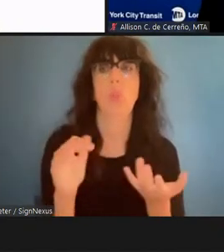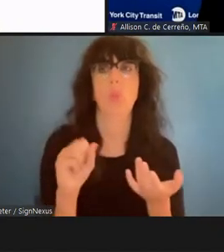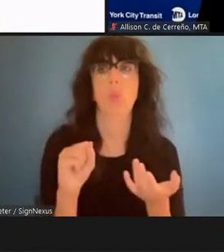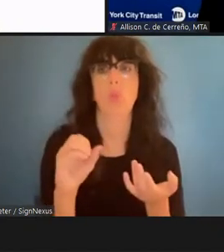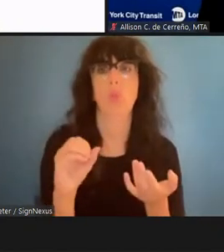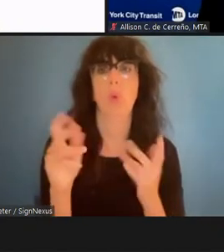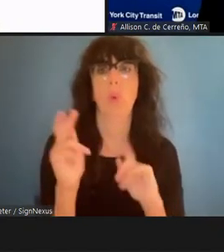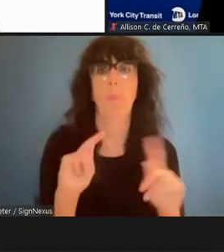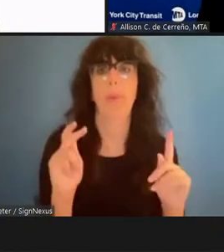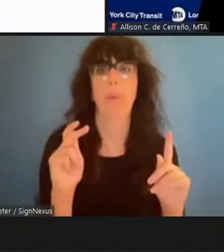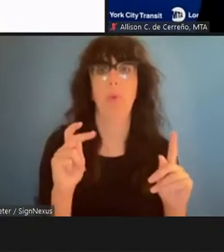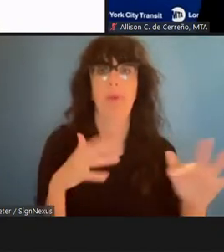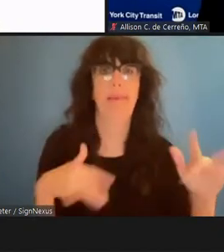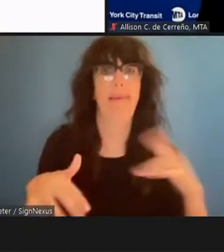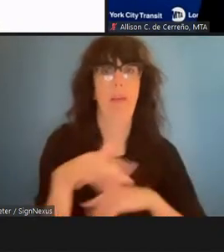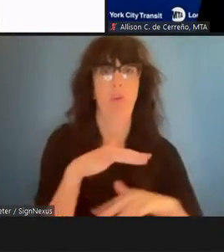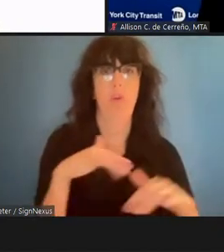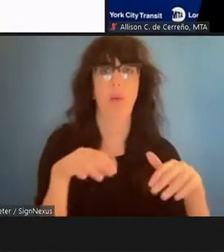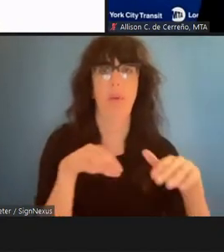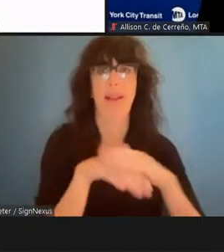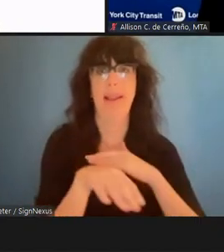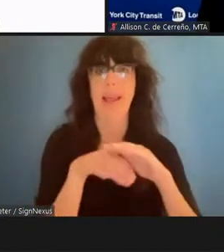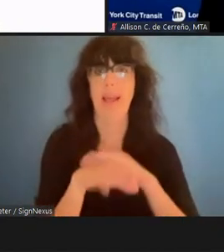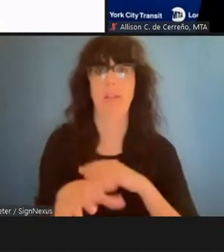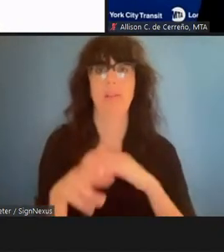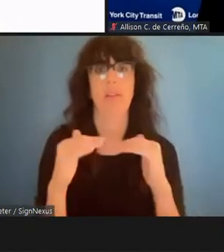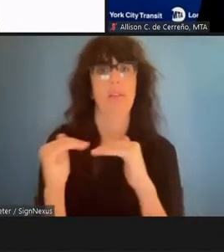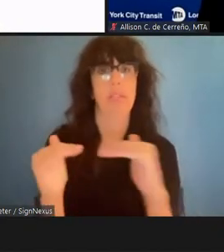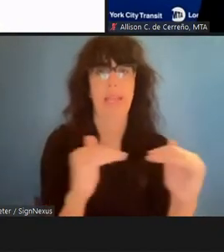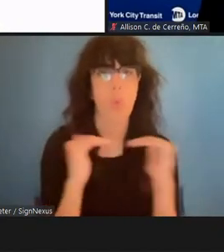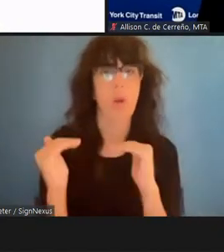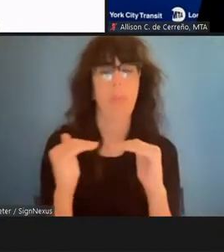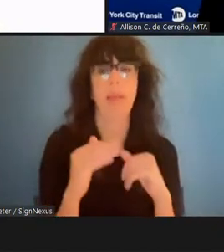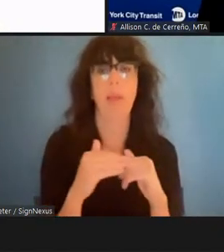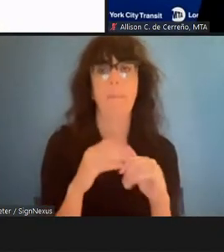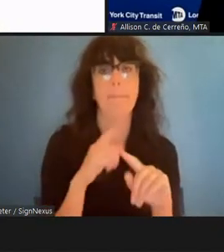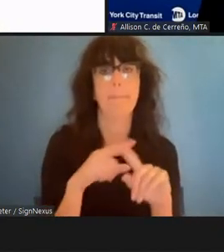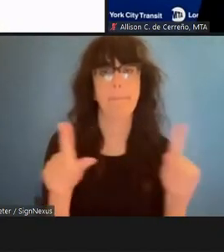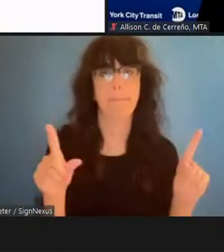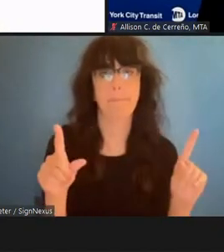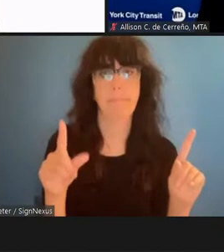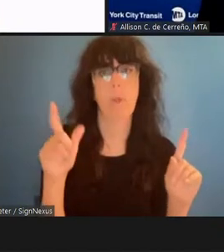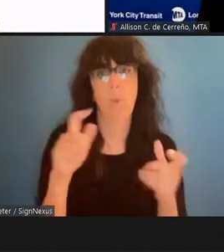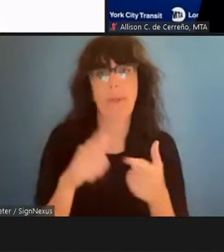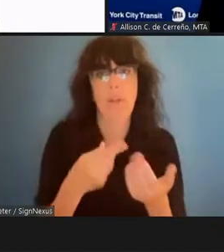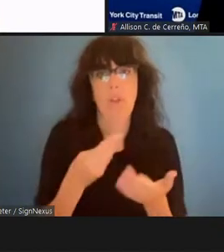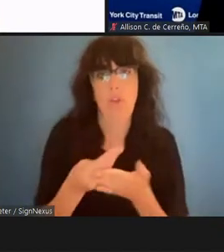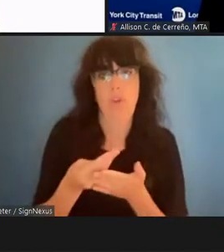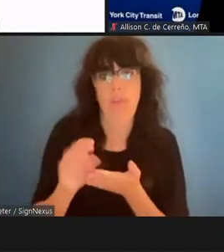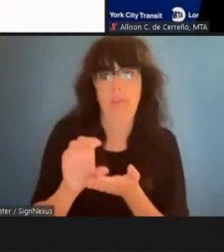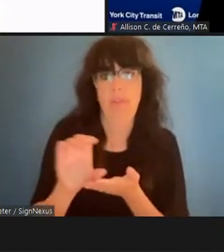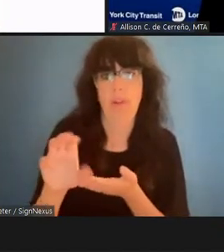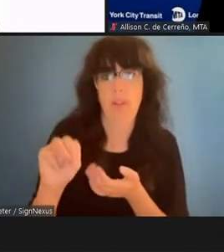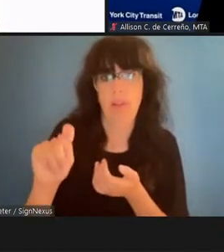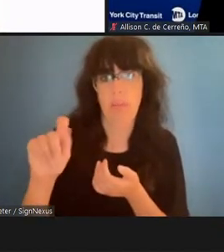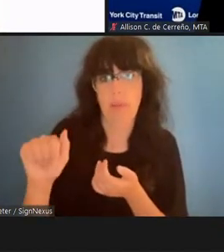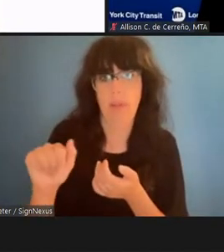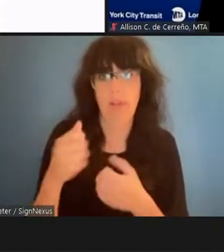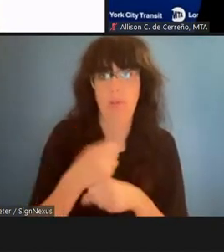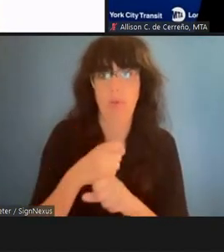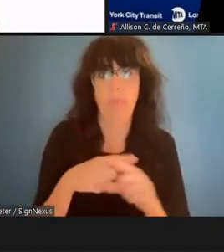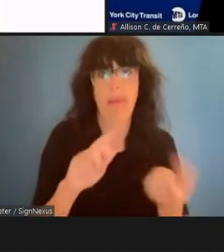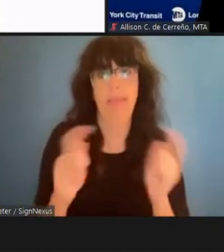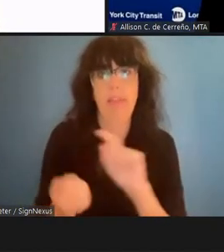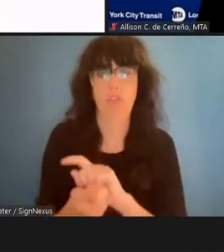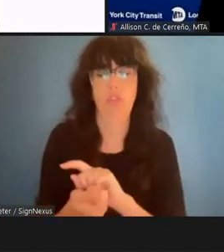people can get around and access the cbd equitably um however and we need to fund the mta to make the changes